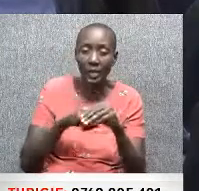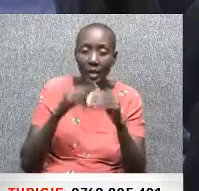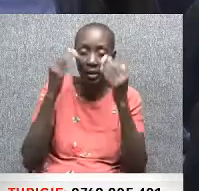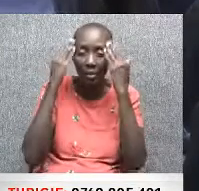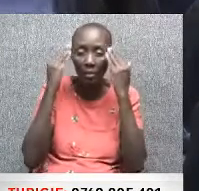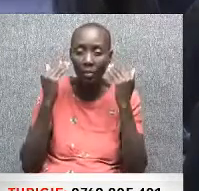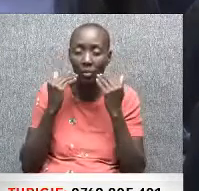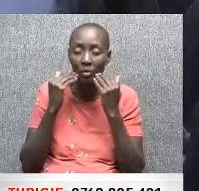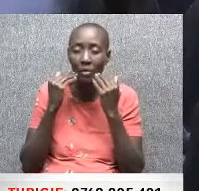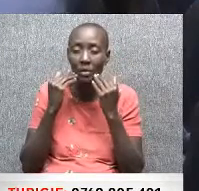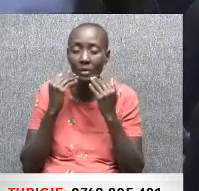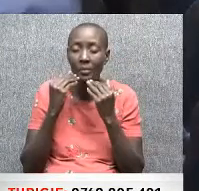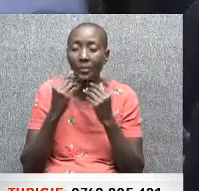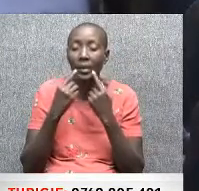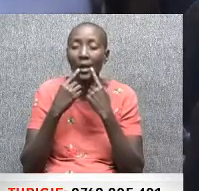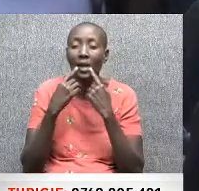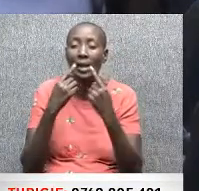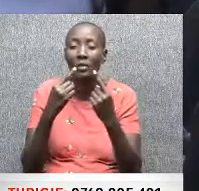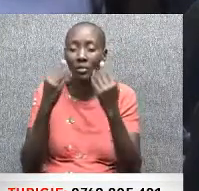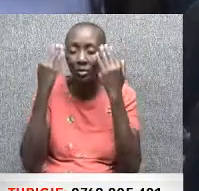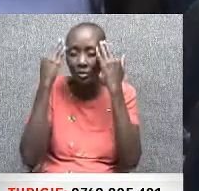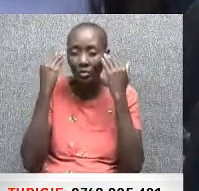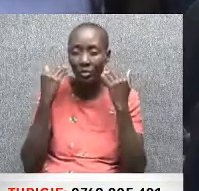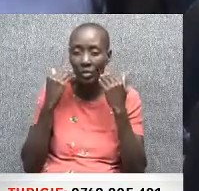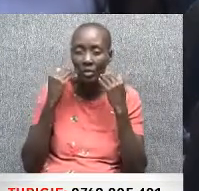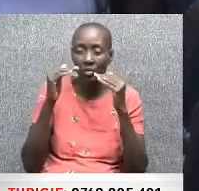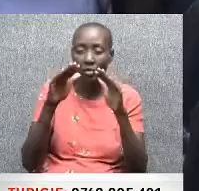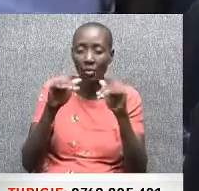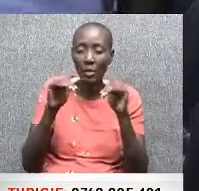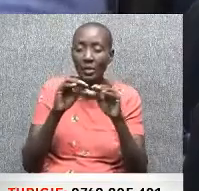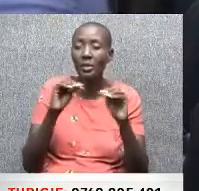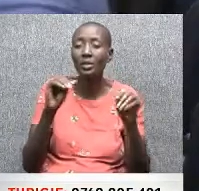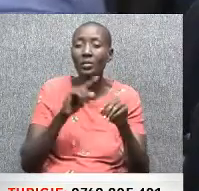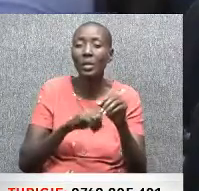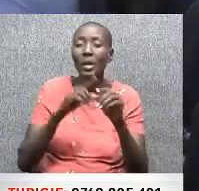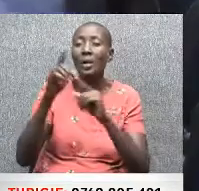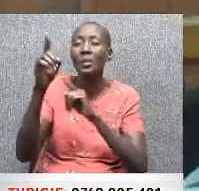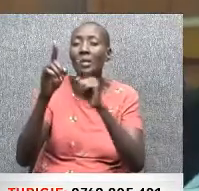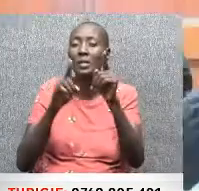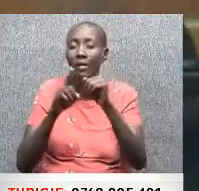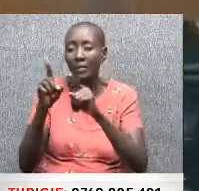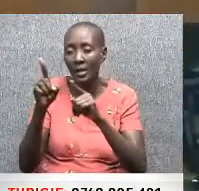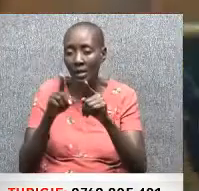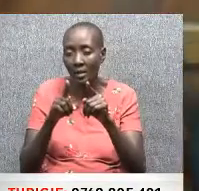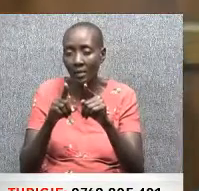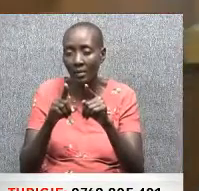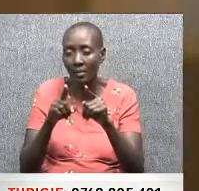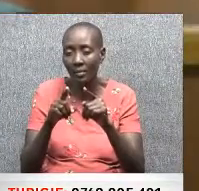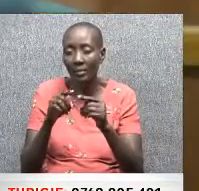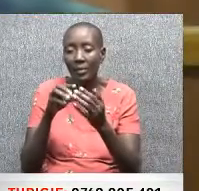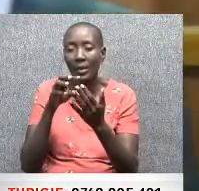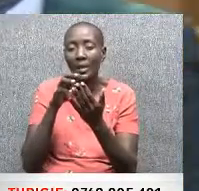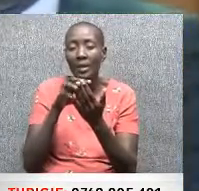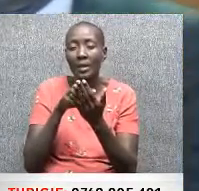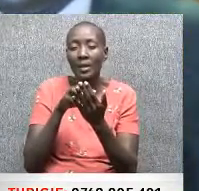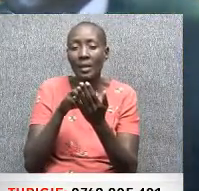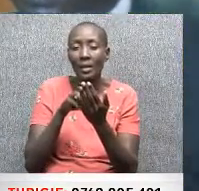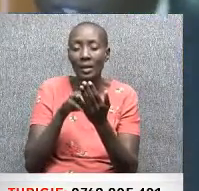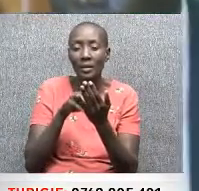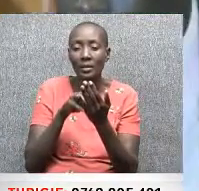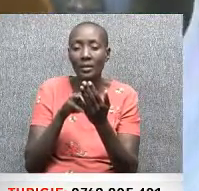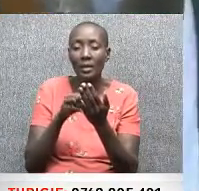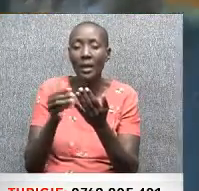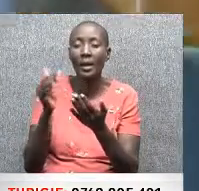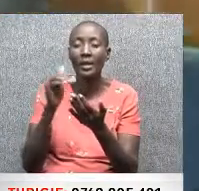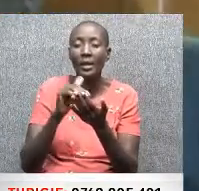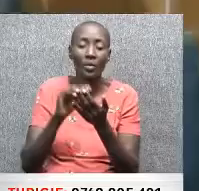does not have to wait for them whenever they have traveled out of the country. Kesi hiyo itatajwa tarehe 2